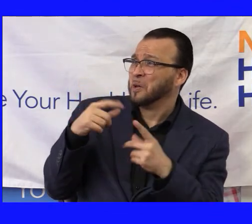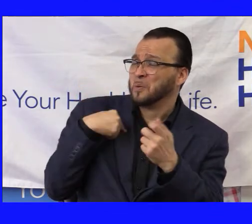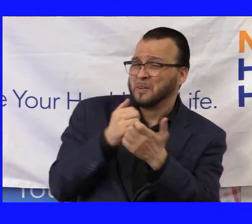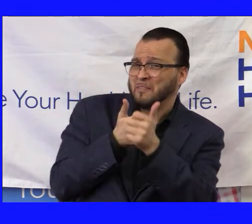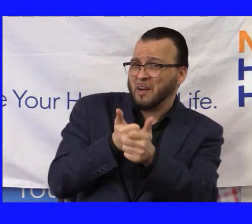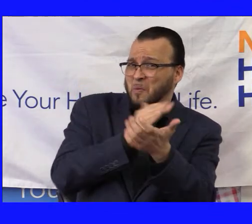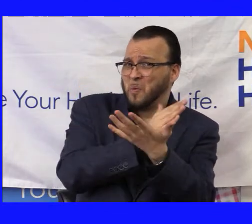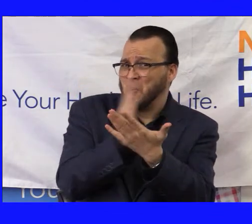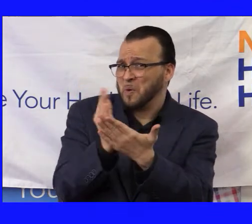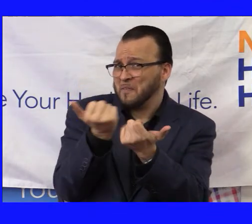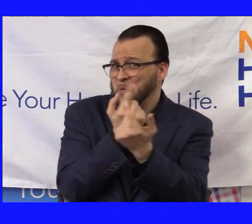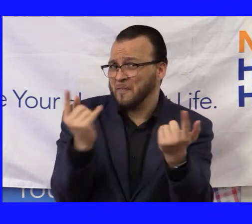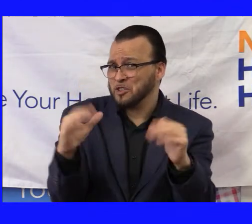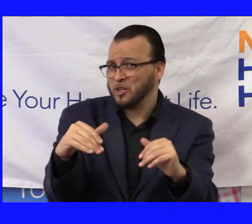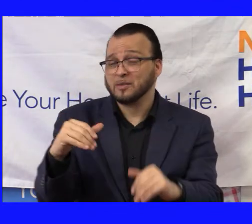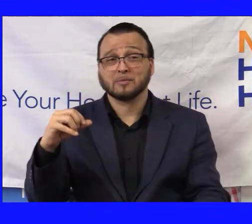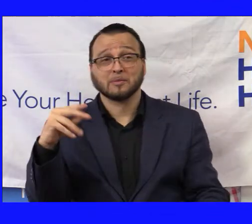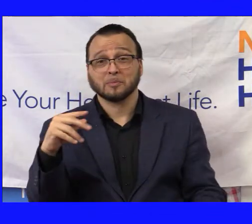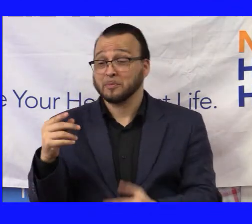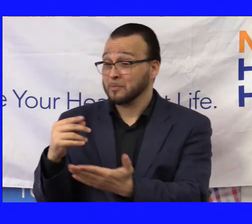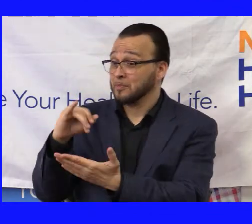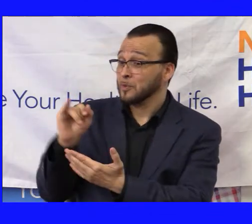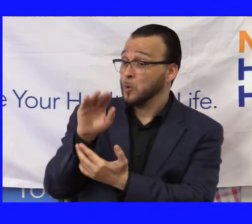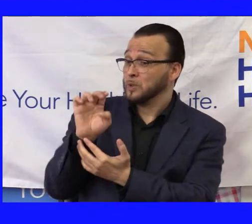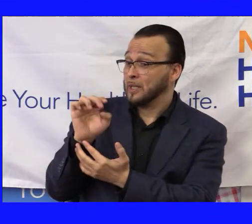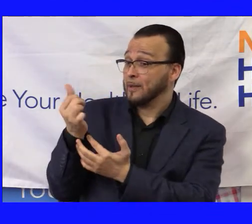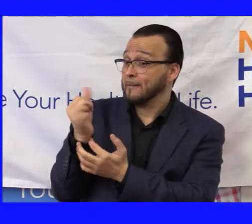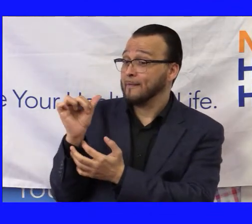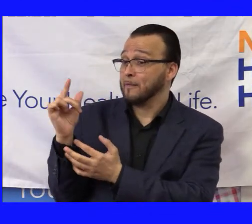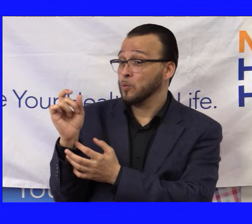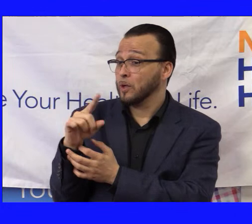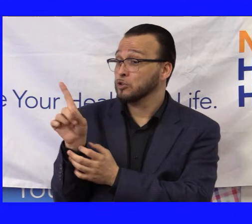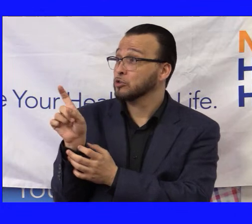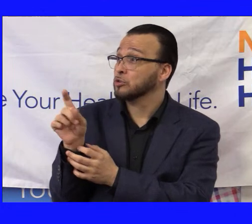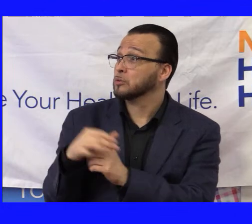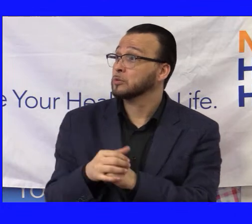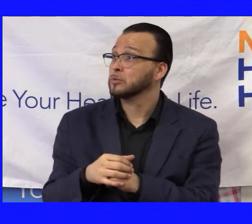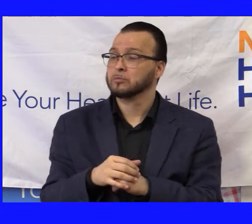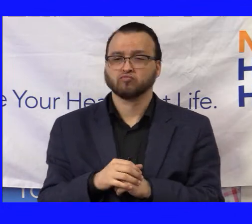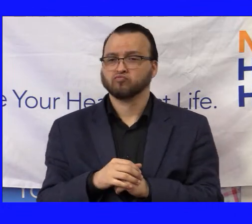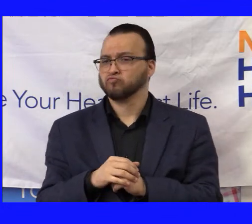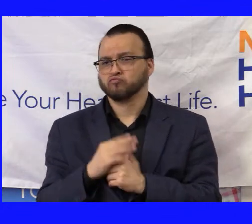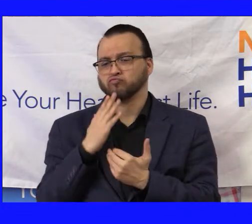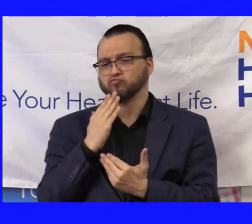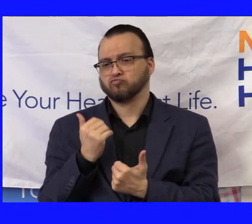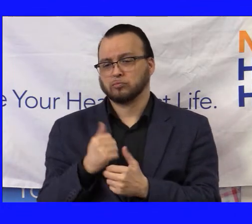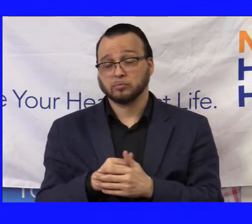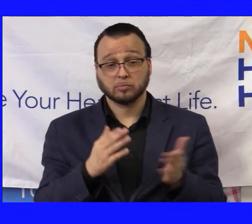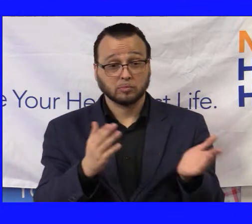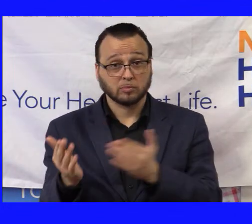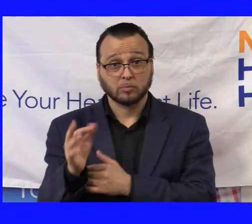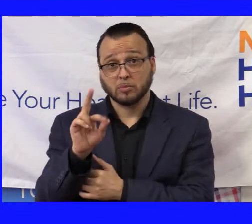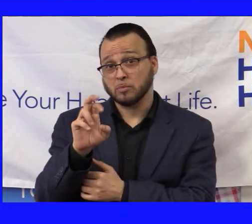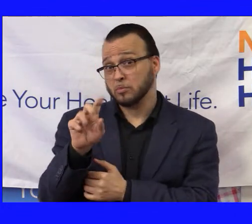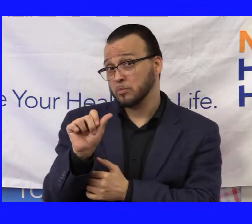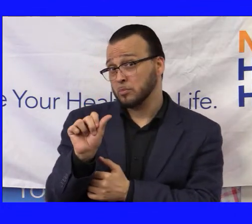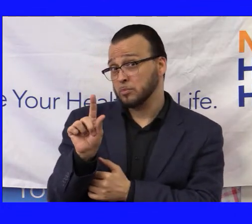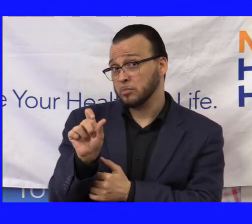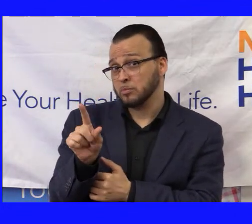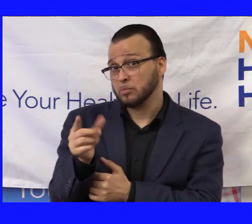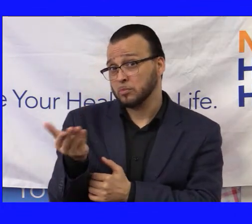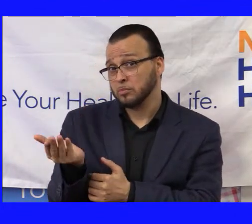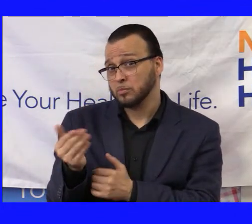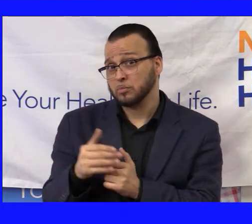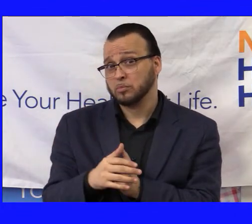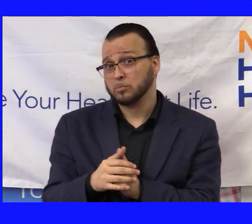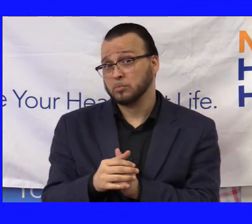Sally? Okay. Jose, do you have any question? No, thank you so much. Frida, any questions?